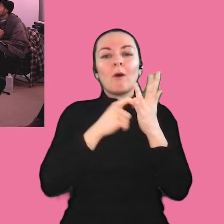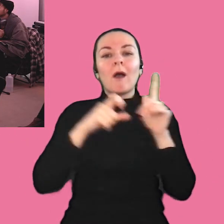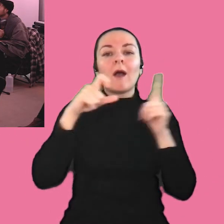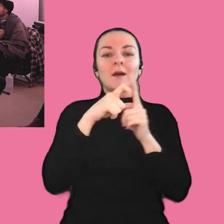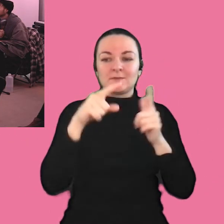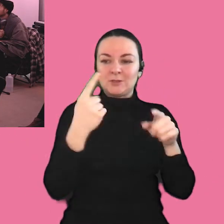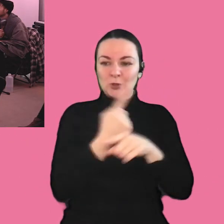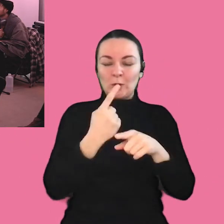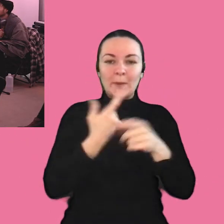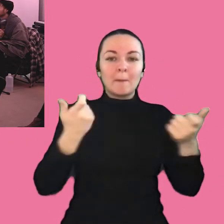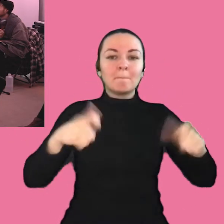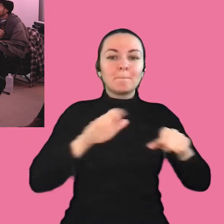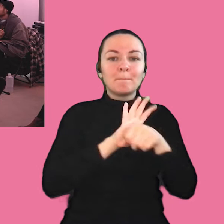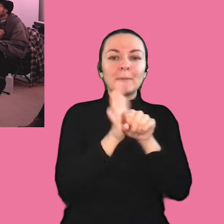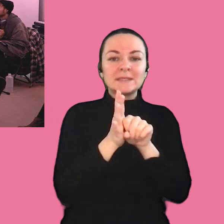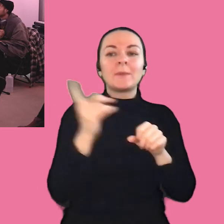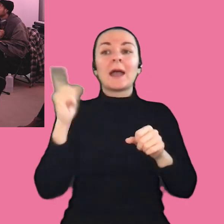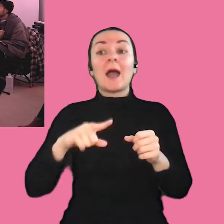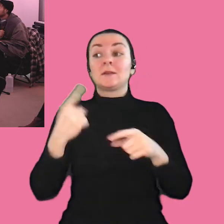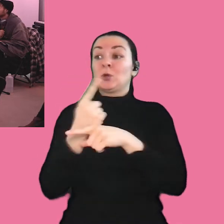it really gets across that sense of